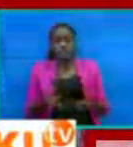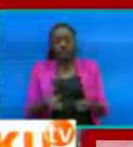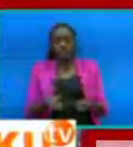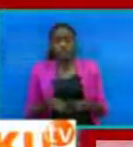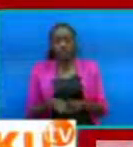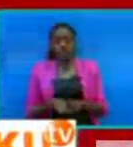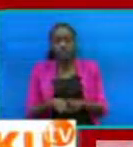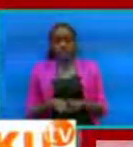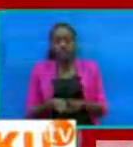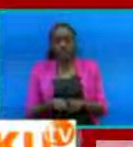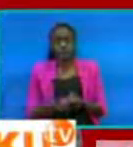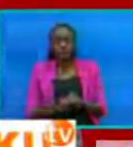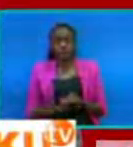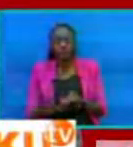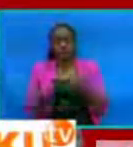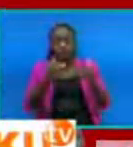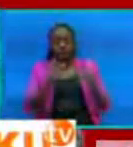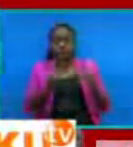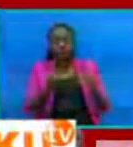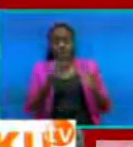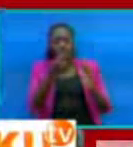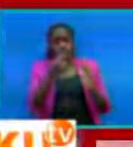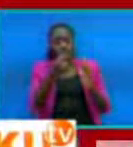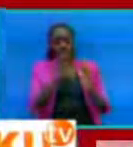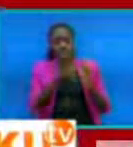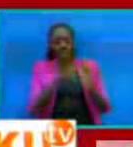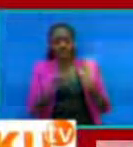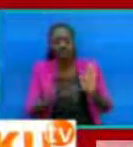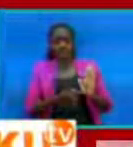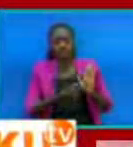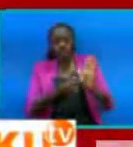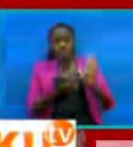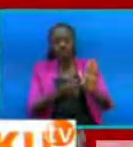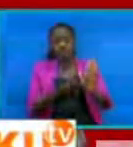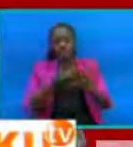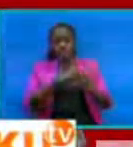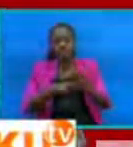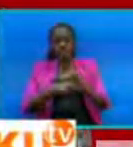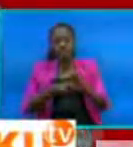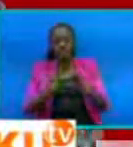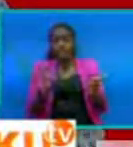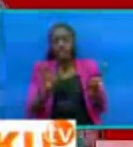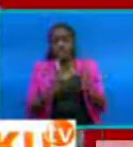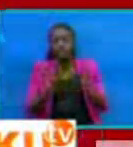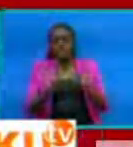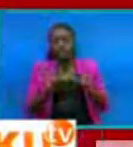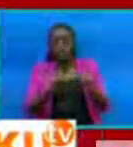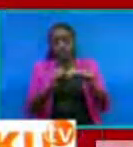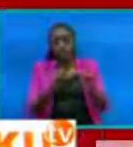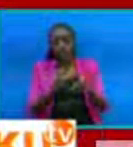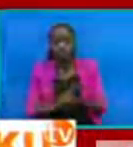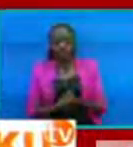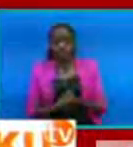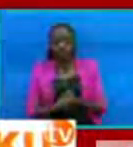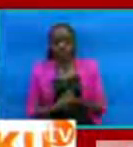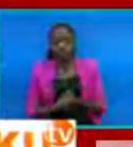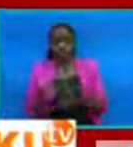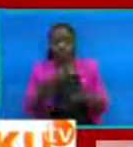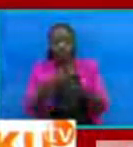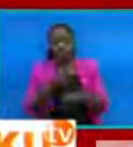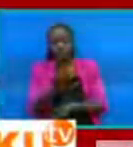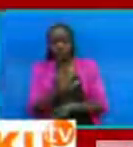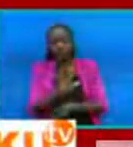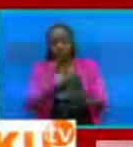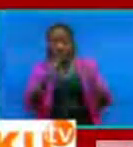other presentations for a moment until we are ready to move on. Just take your time, and we